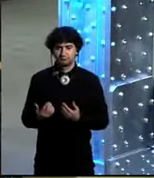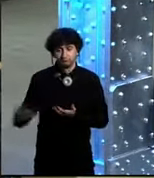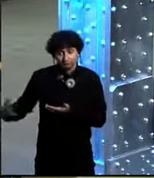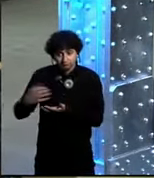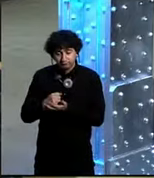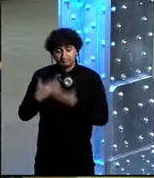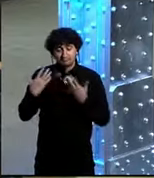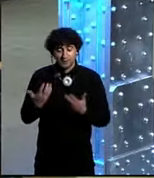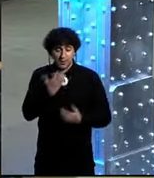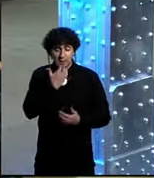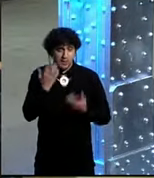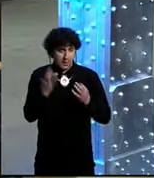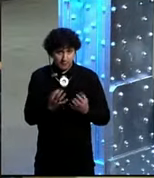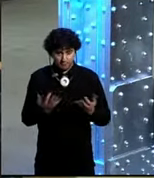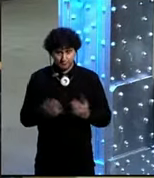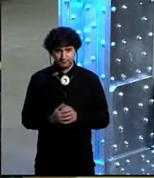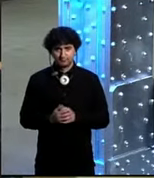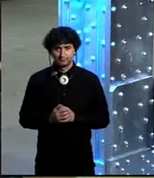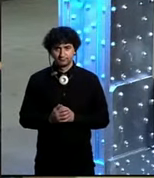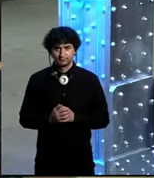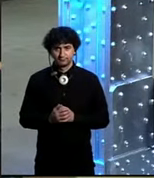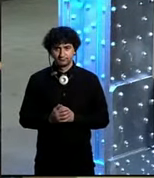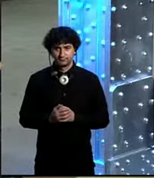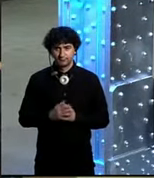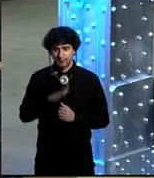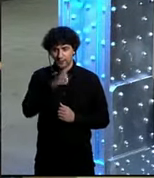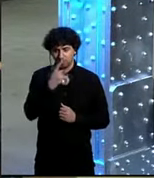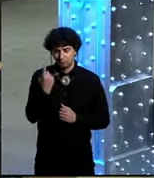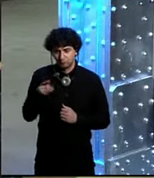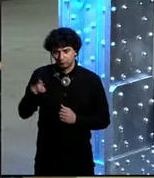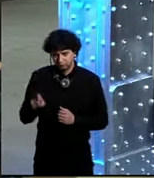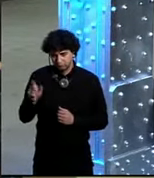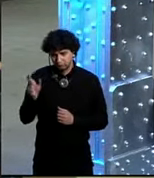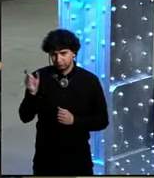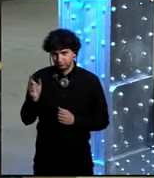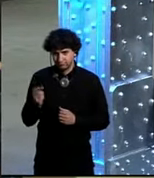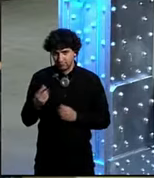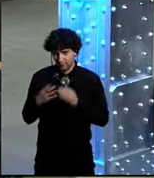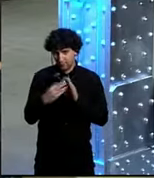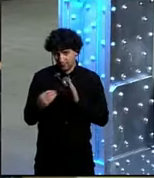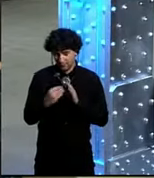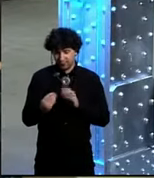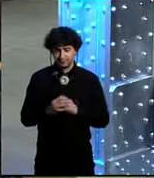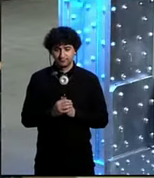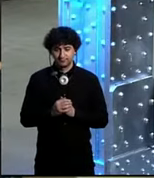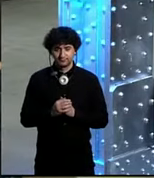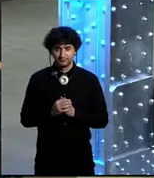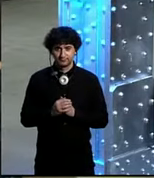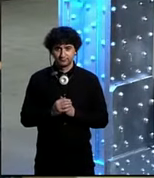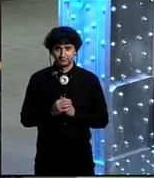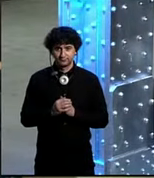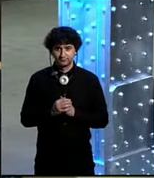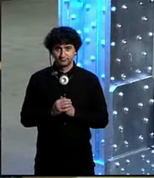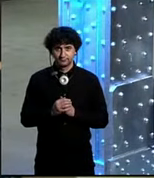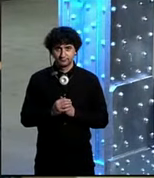audience. I'll show a short clip of this one, as you are most probably very aware of. Pemberley Digital, who did Lizzie Bennet Diaries, they've